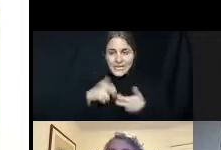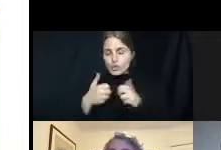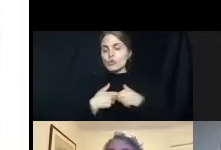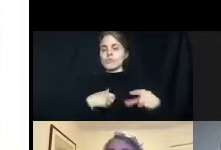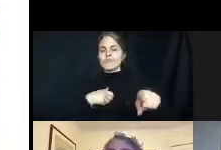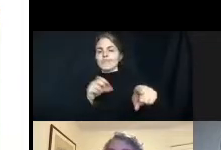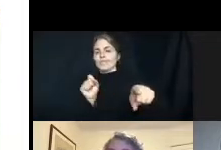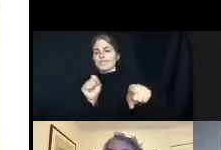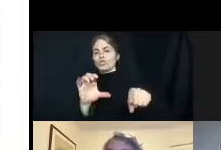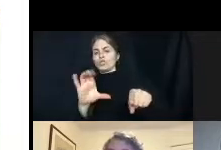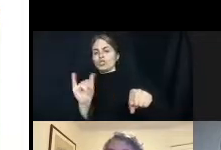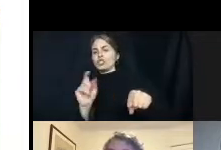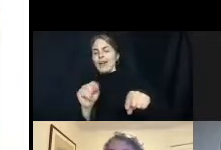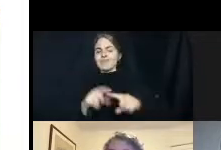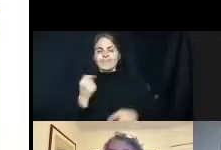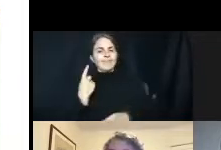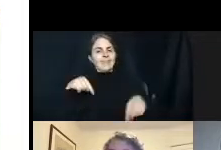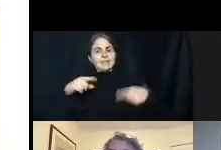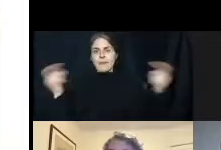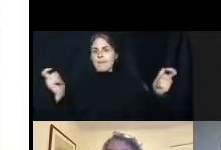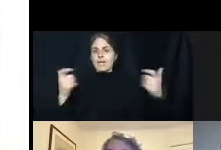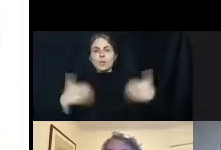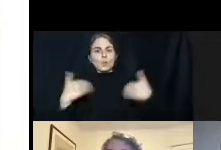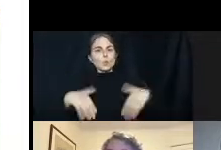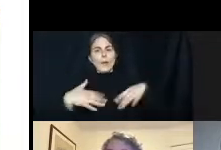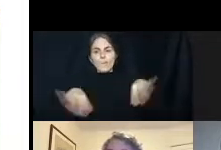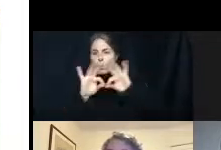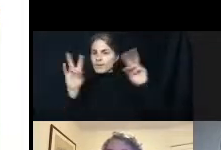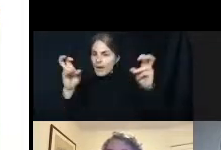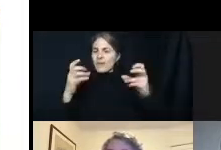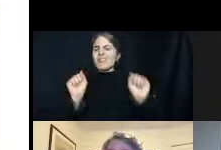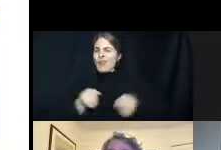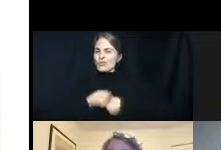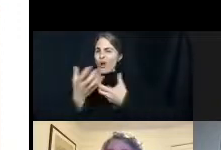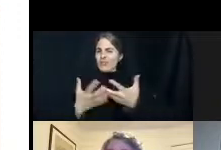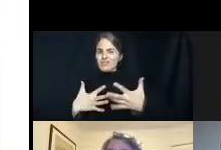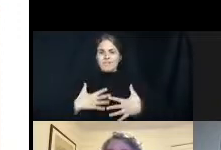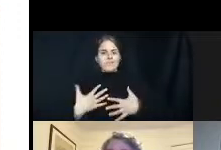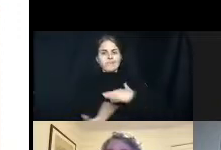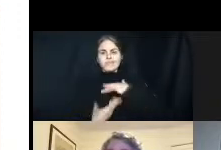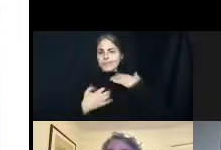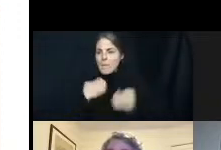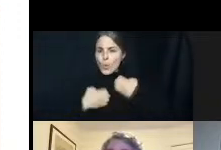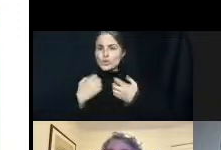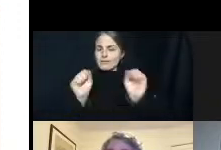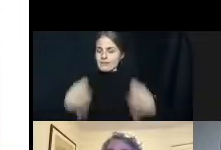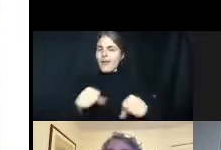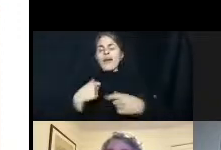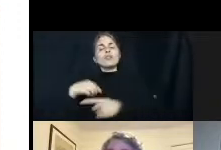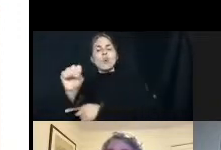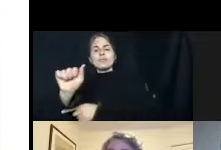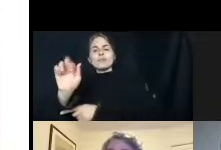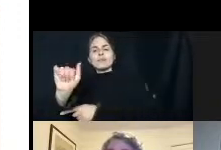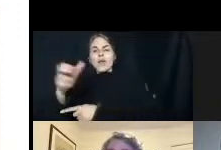know that this is a big topic with the potential to generate an emotional response. And so Sarah Bennett, a social work grad student, will be our